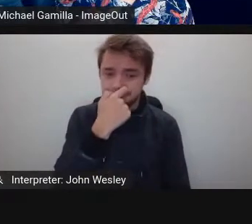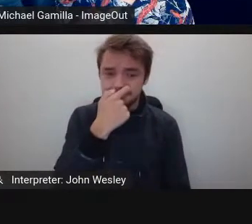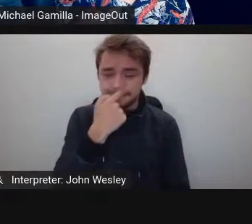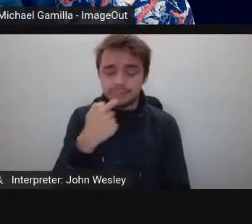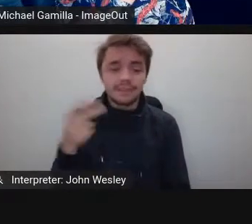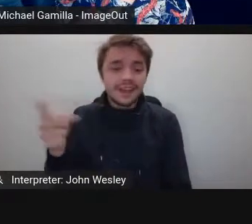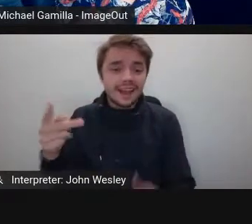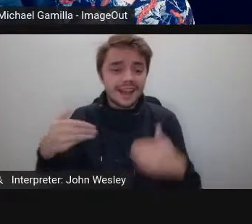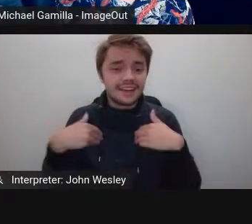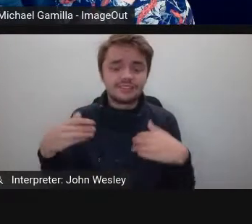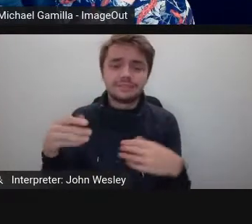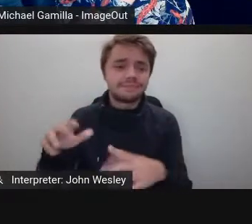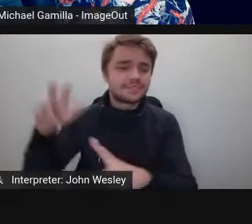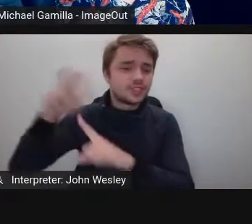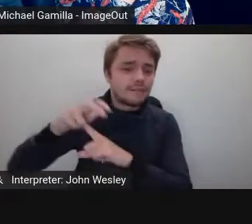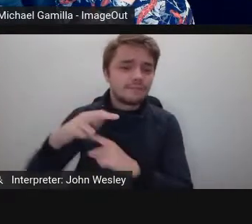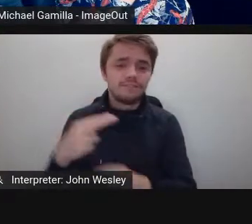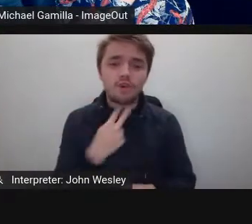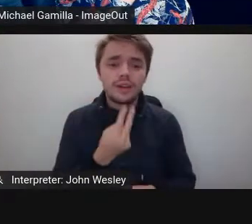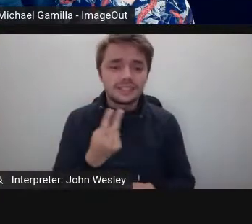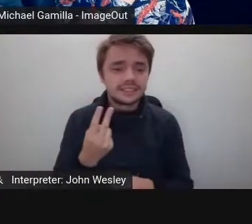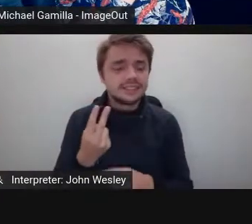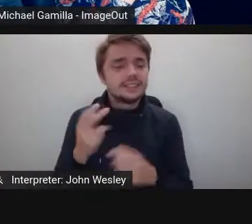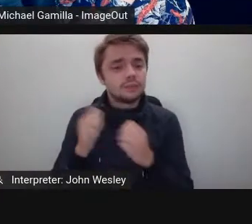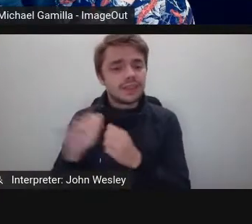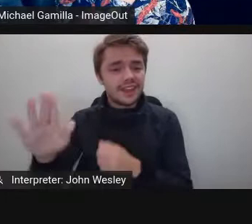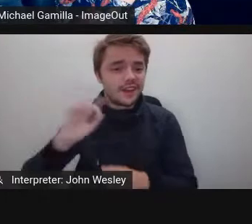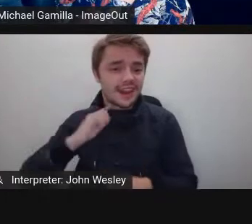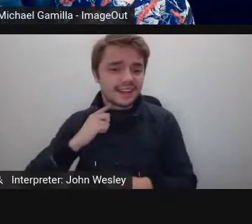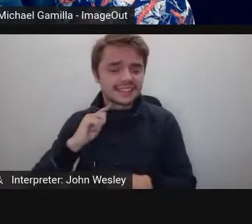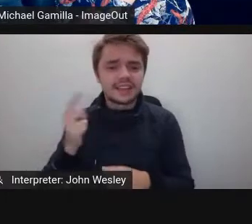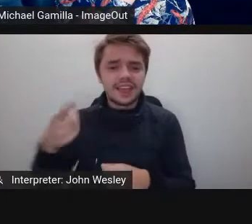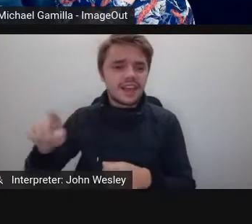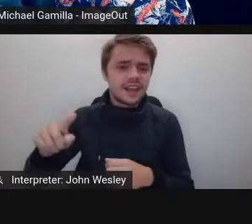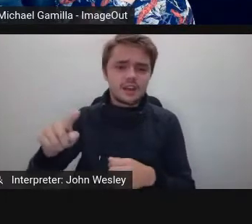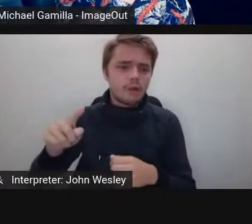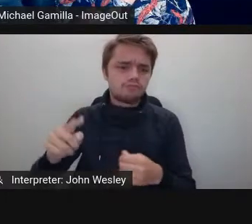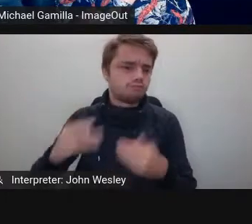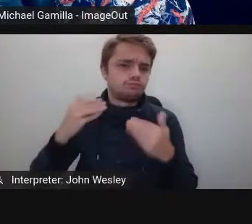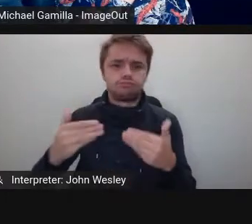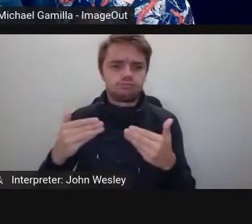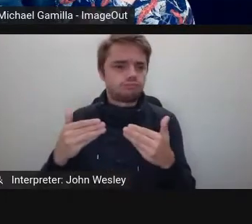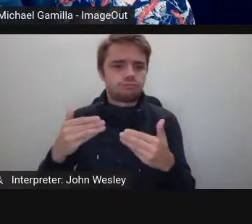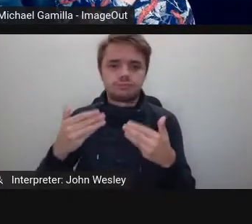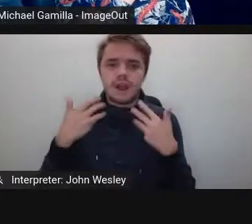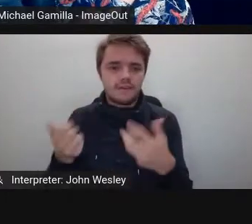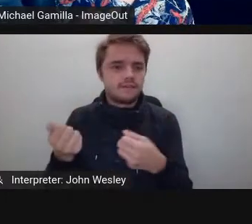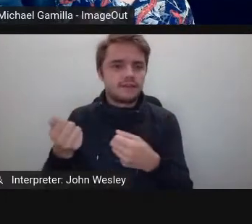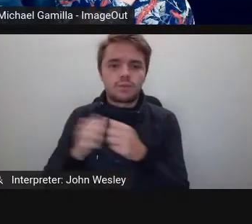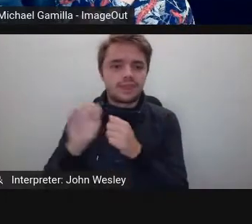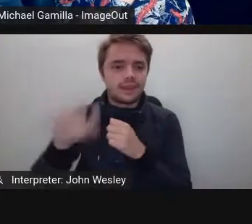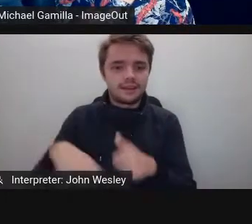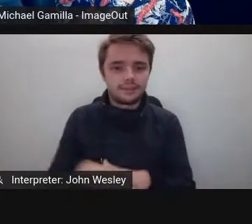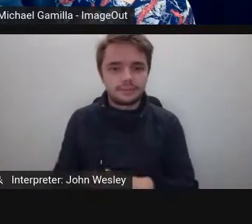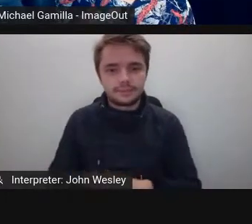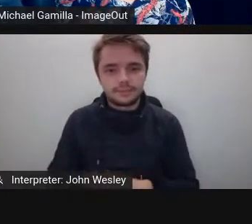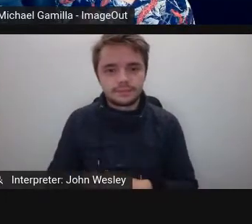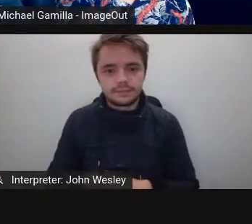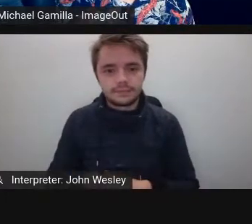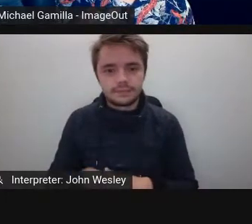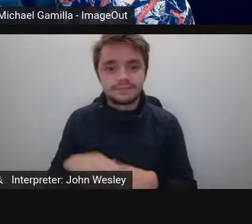had. And that for me was also an important part of the way we told the story. Yeah, part of real life, actually, yeah. I